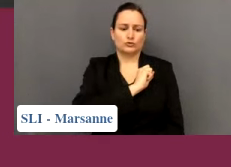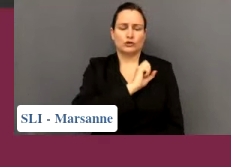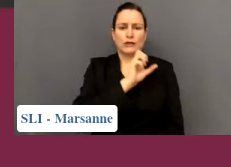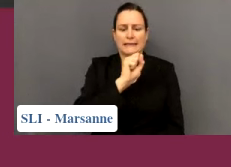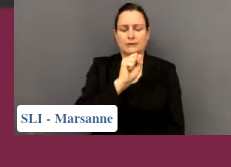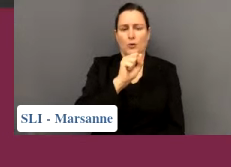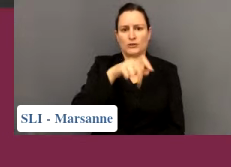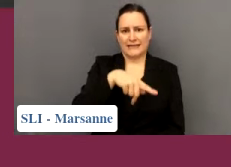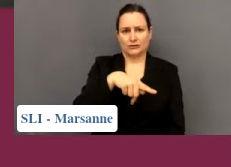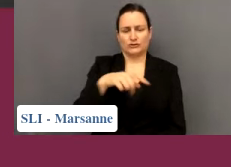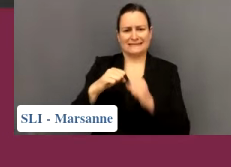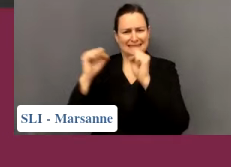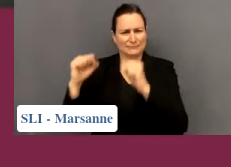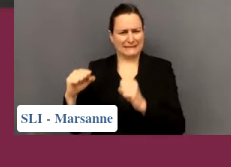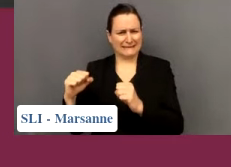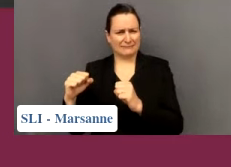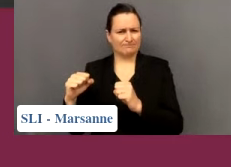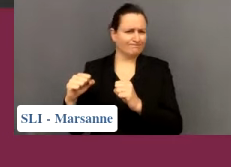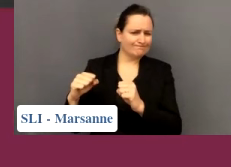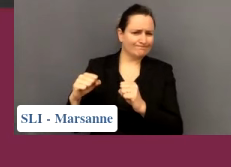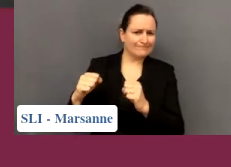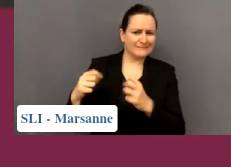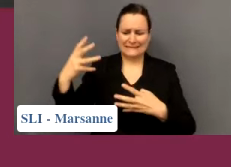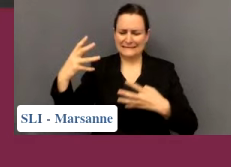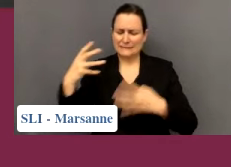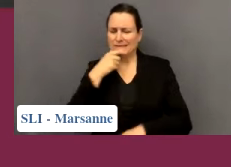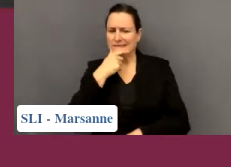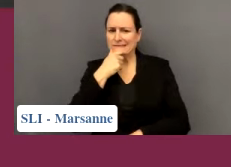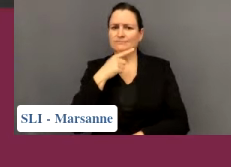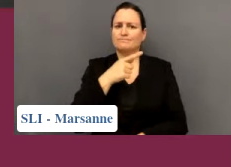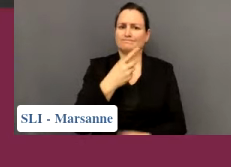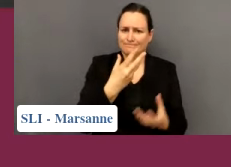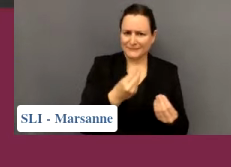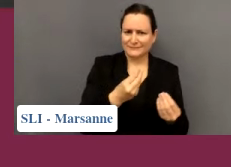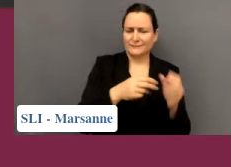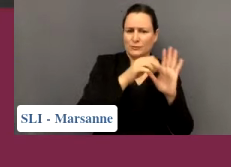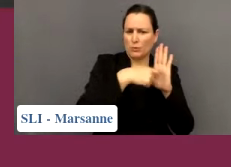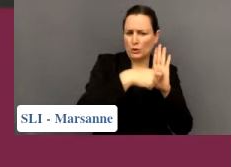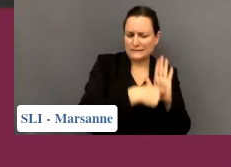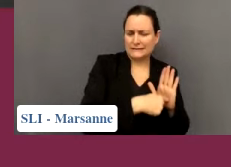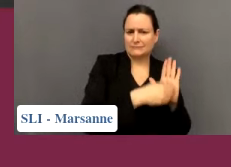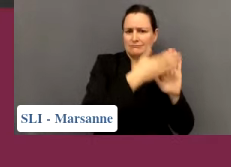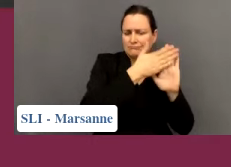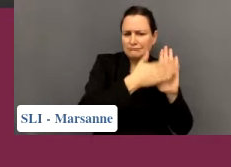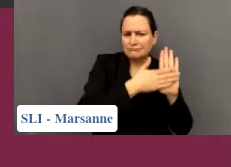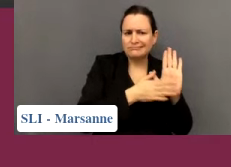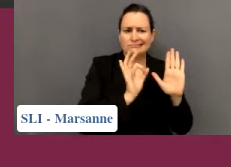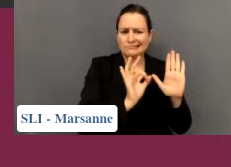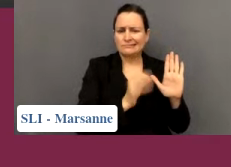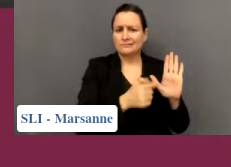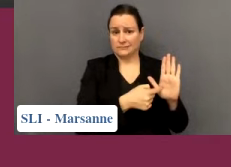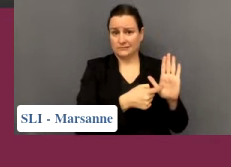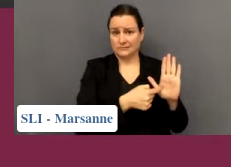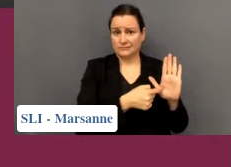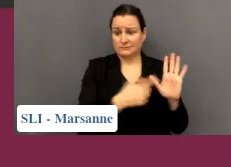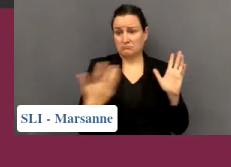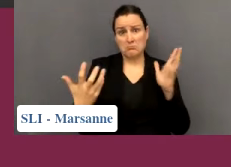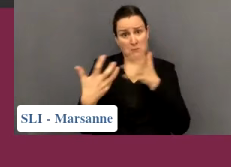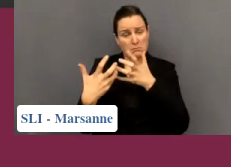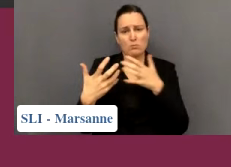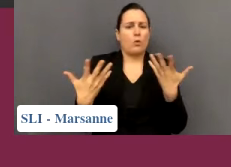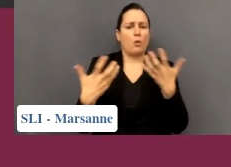policies, programs, administrative mechanisms, and their effectiveness or use